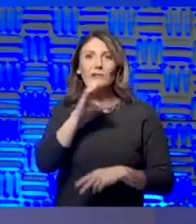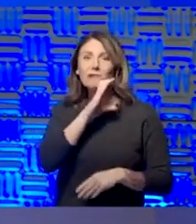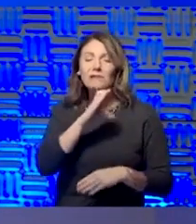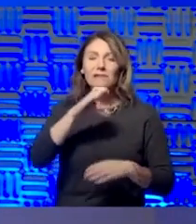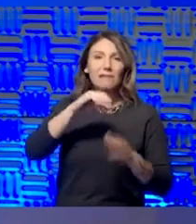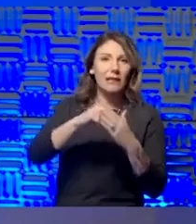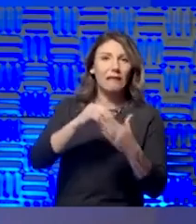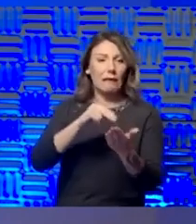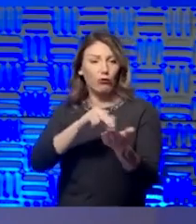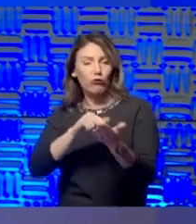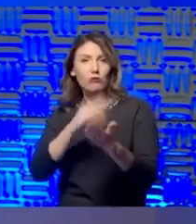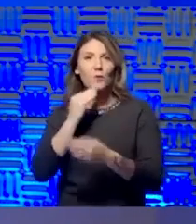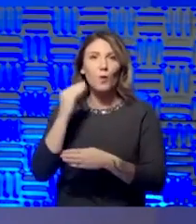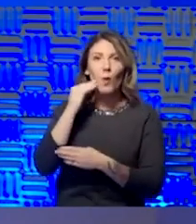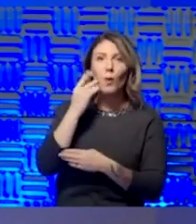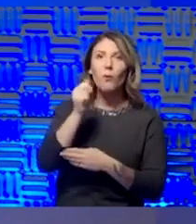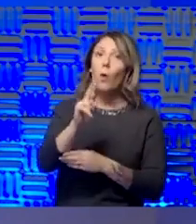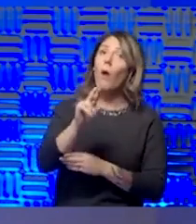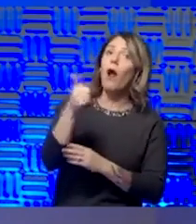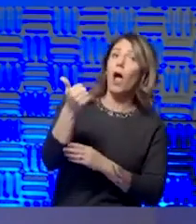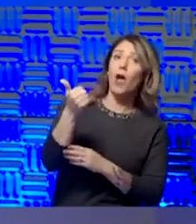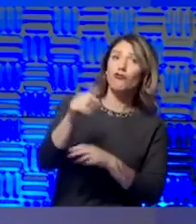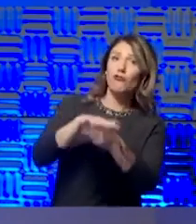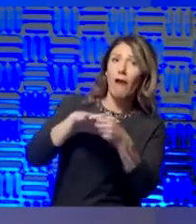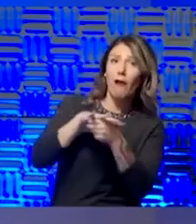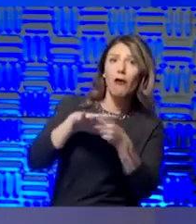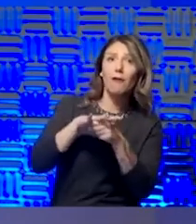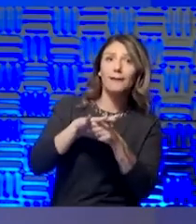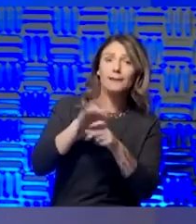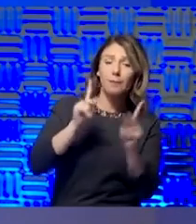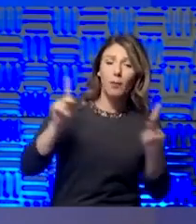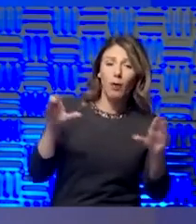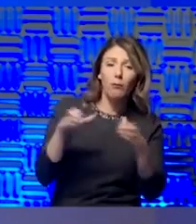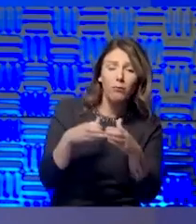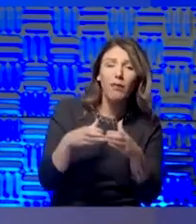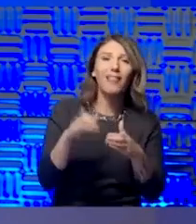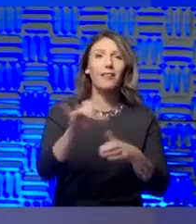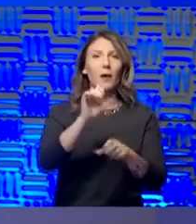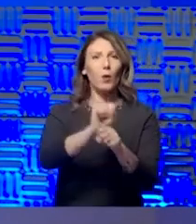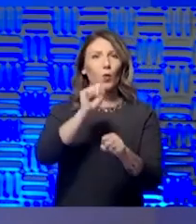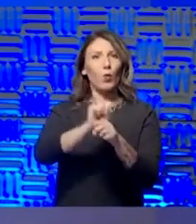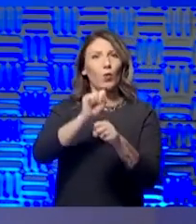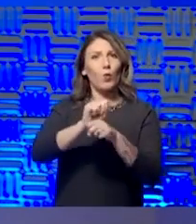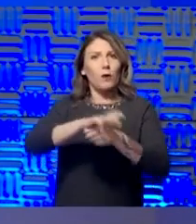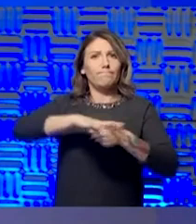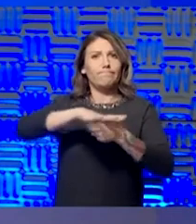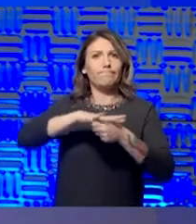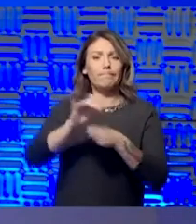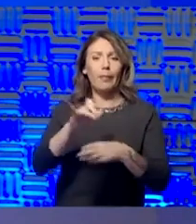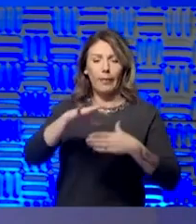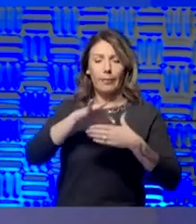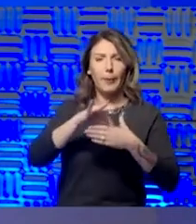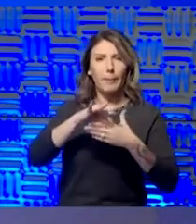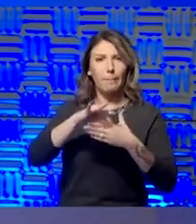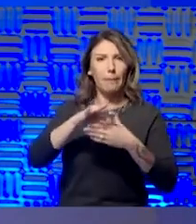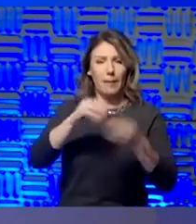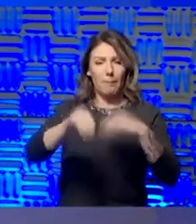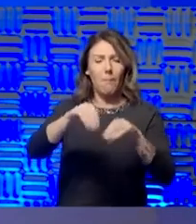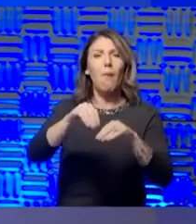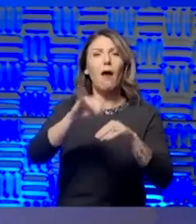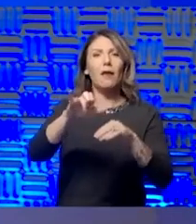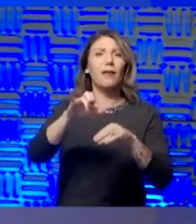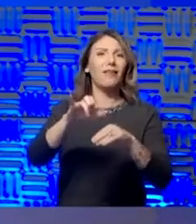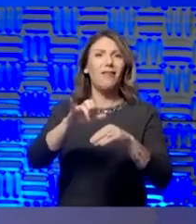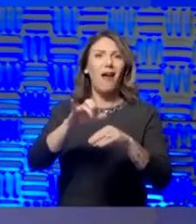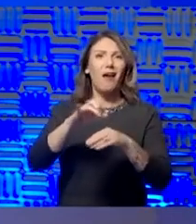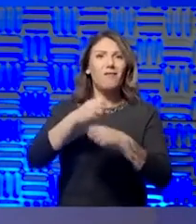other areas where people are gathered, such as workspaces, like the meatpacking plant, because these are our supply chains. These are